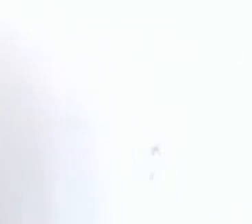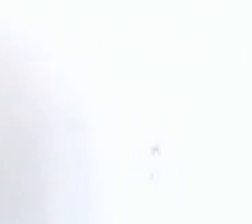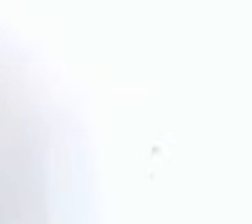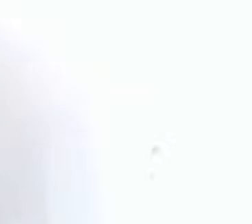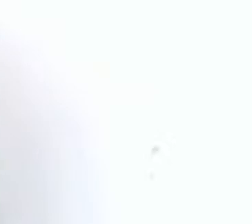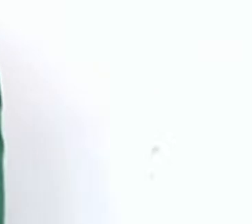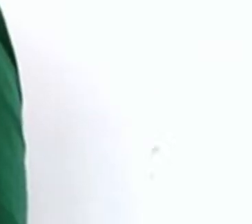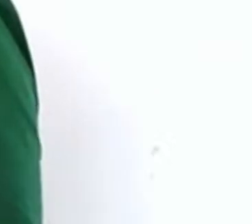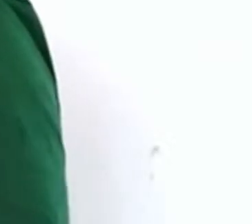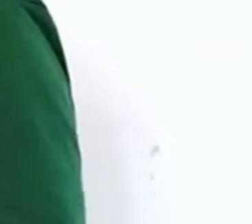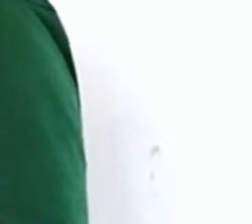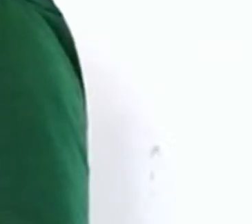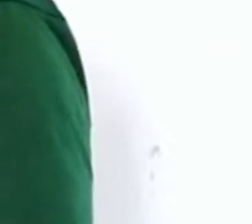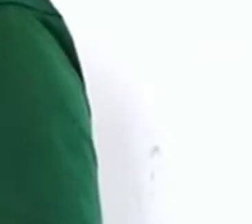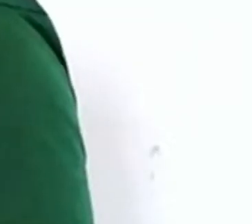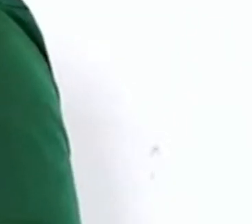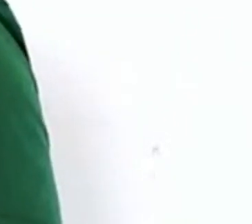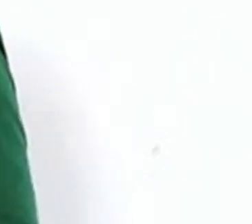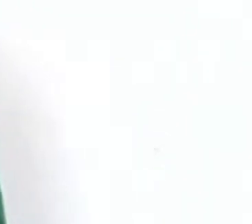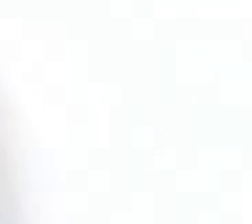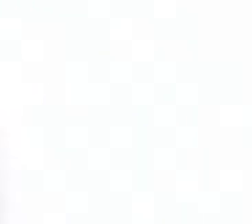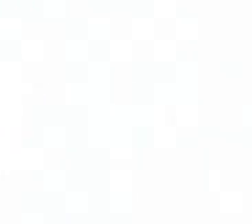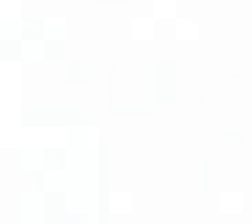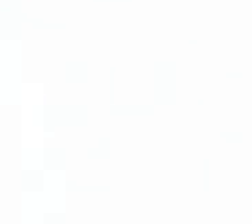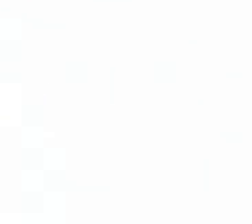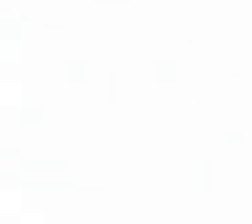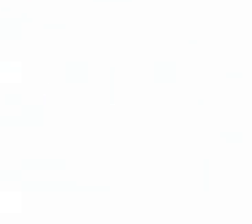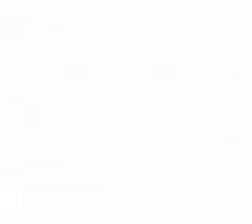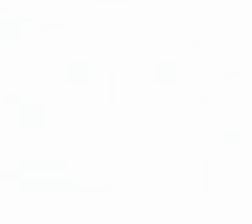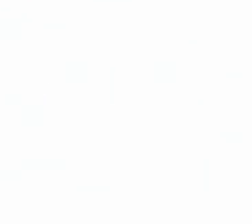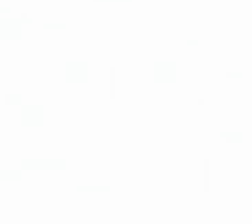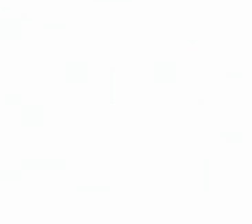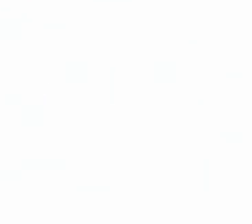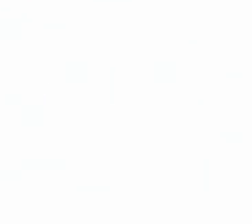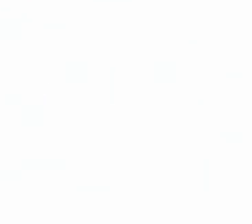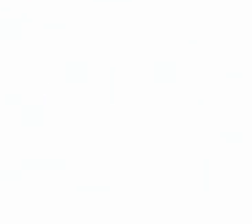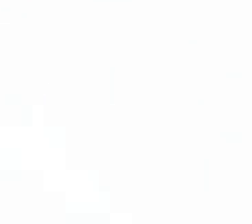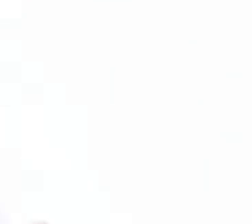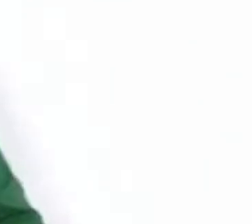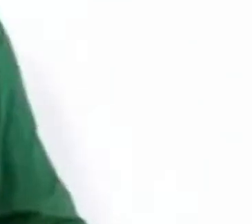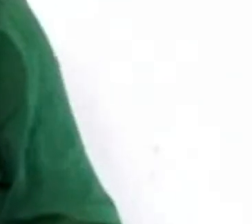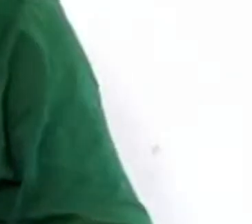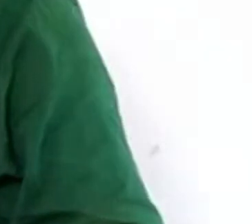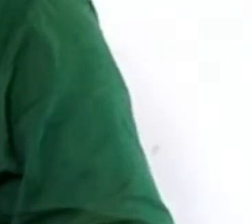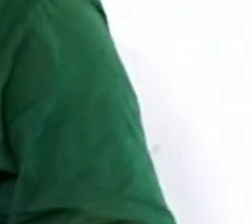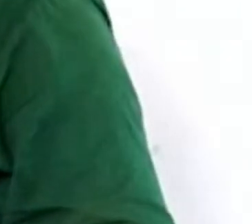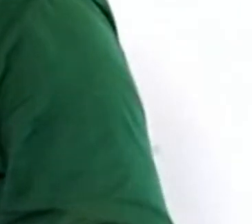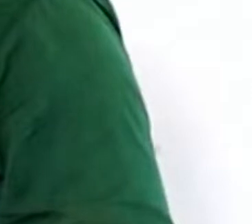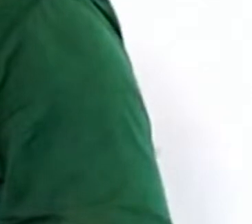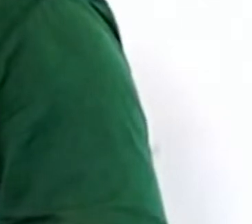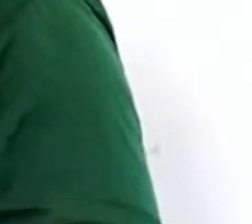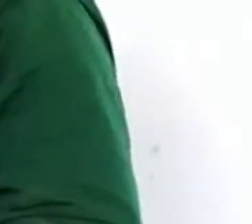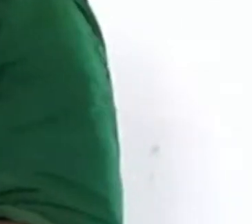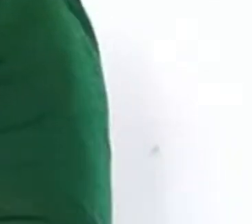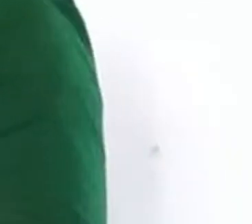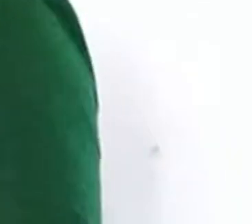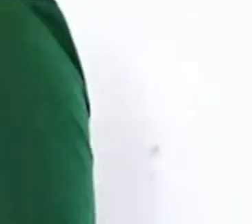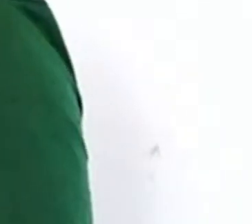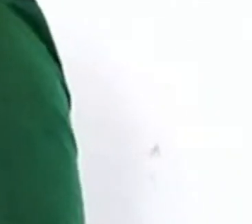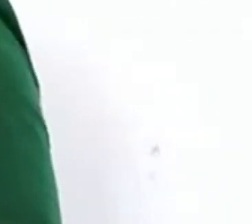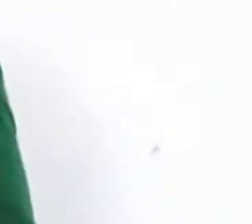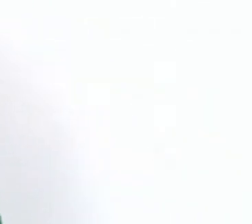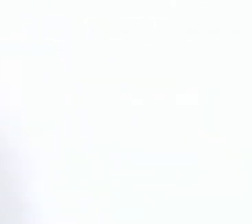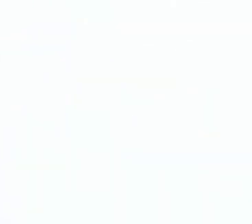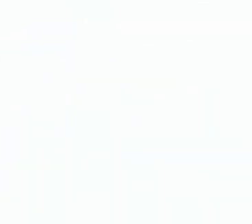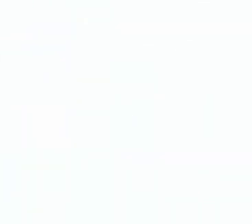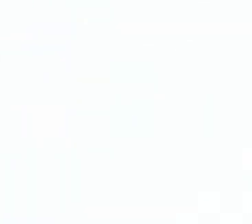rights that needs to be respected, needs to be taken care of, needs to be addressed so that they are